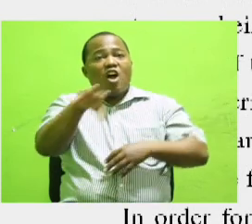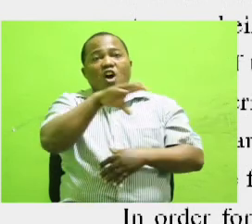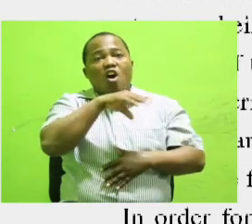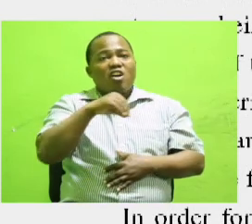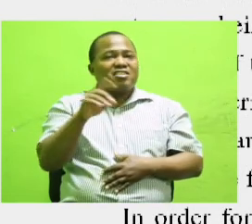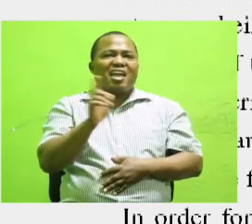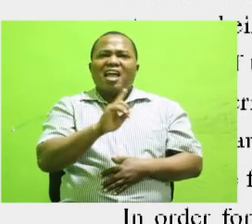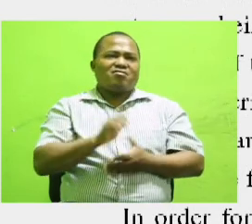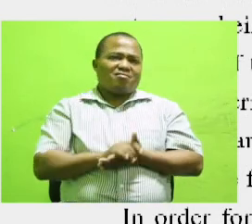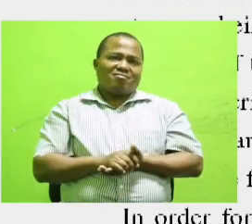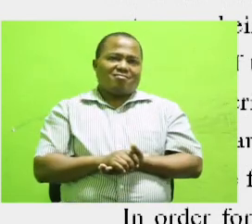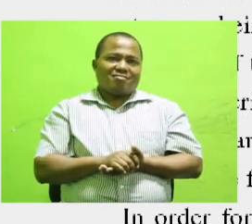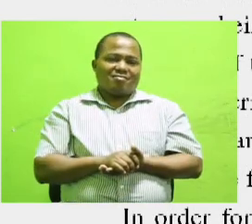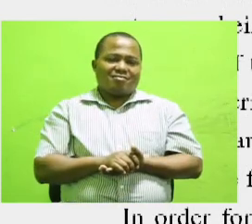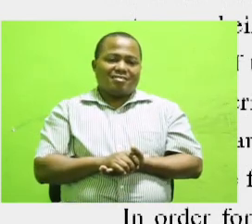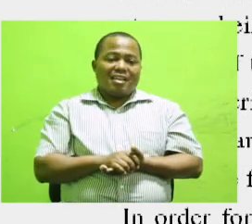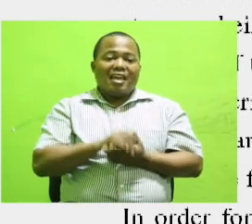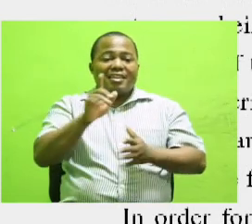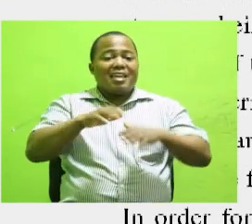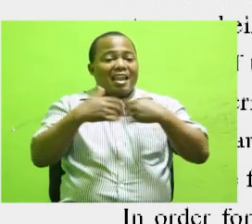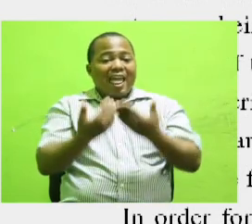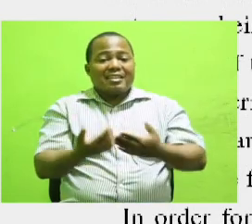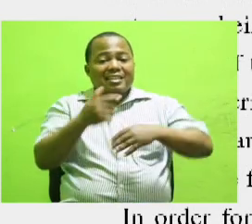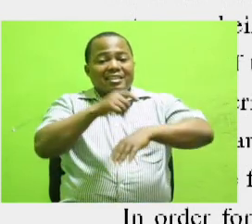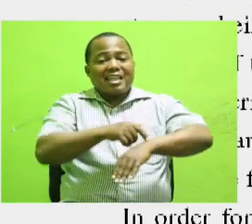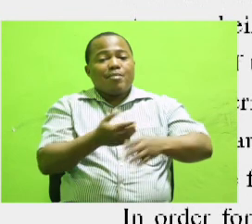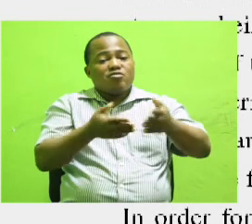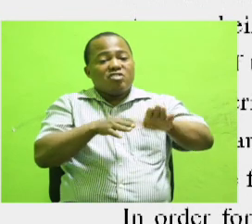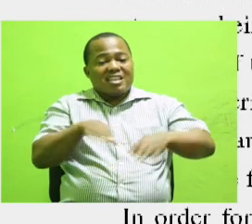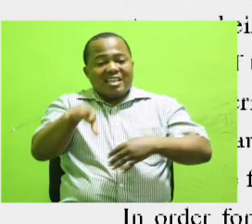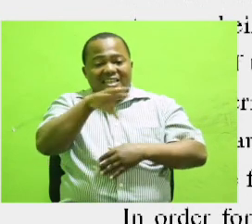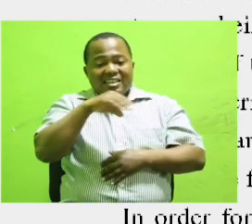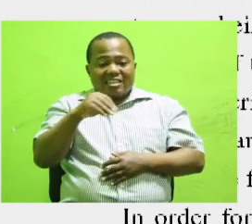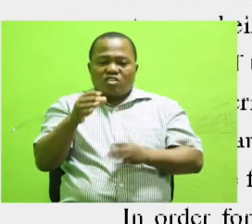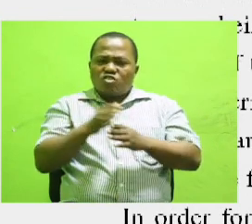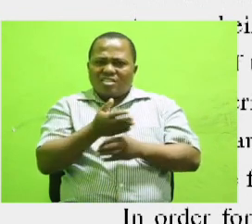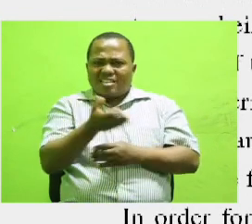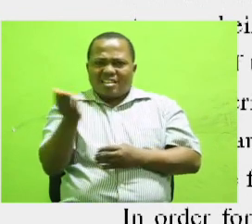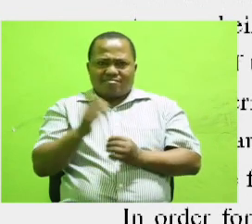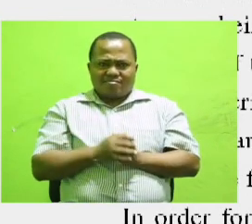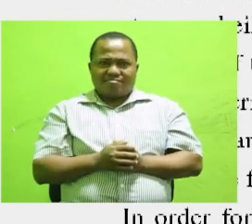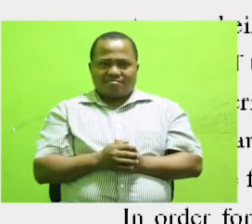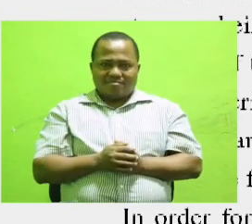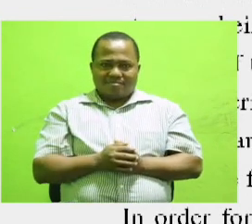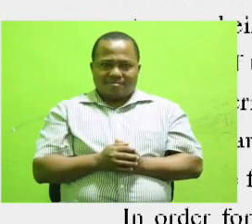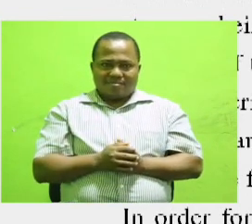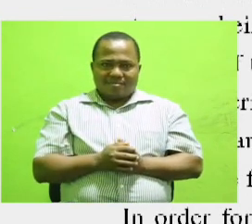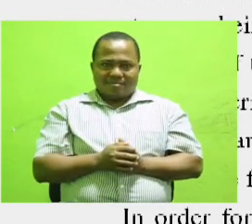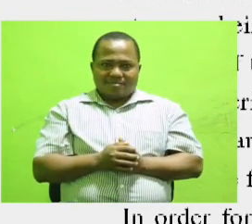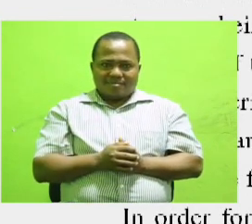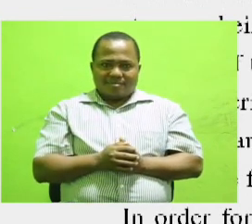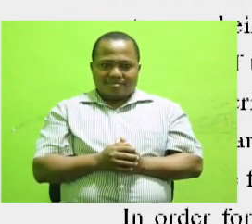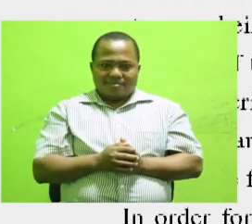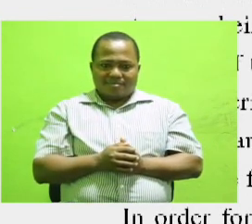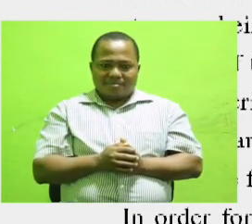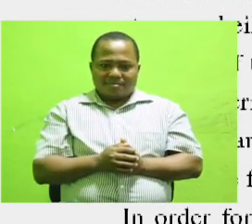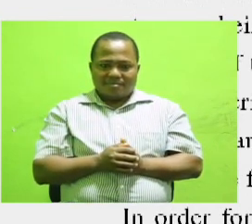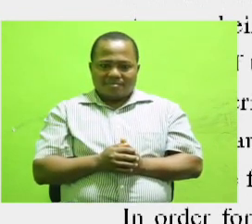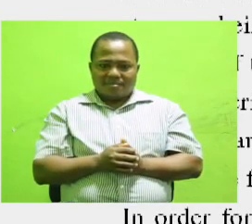They are nothing but dead weight, so there is no use for them. Due to the fact that these two